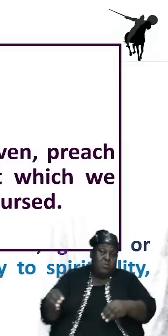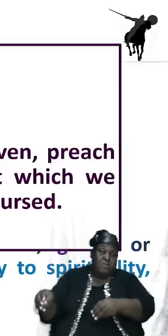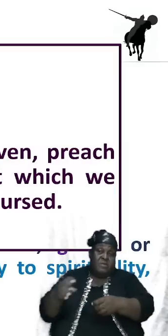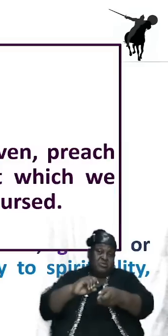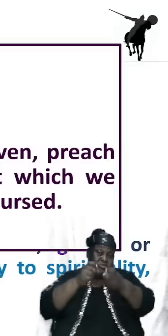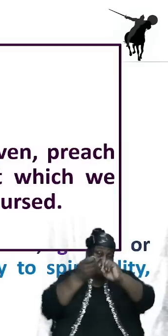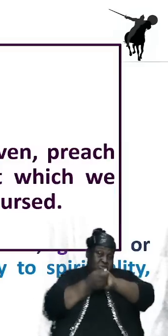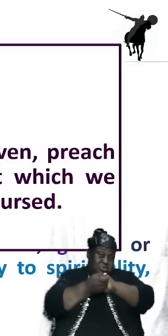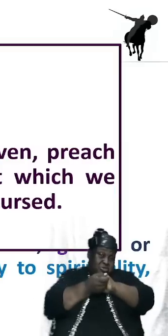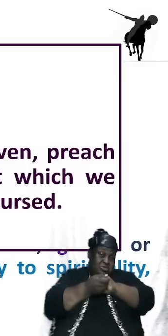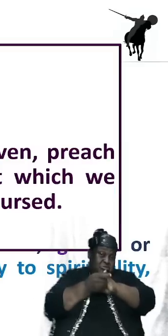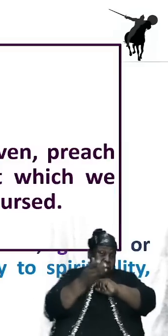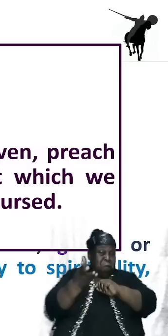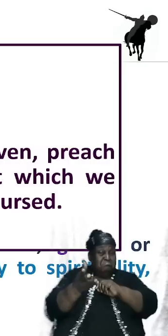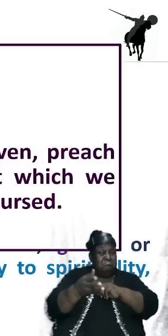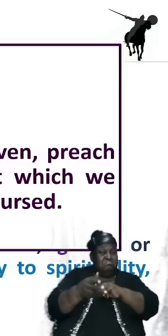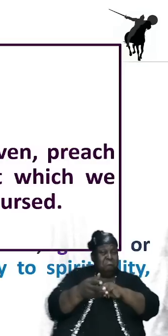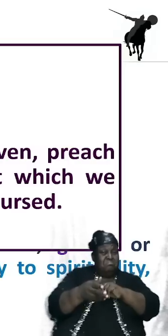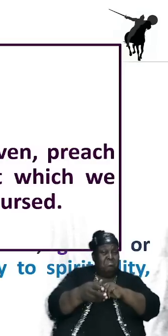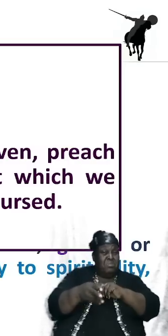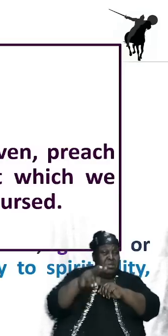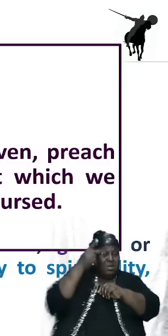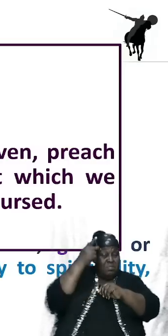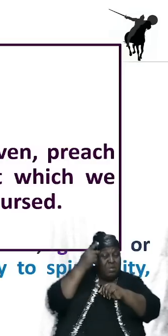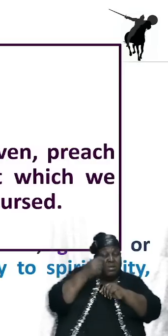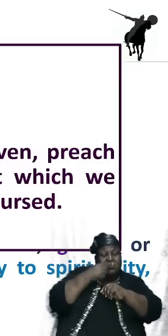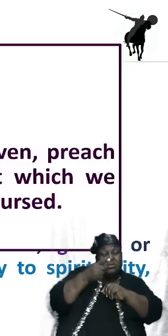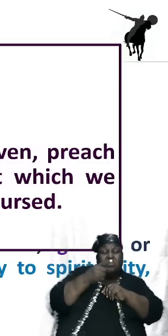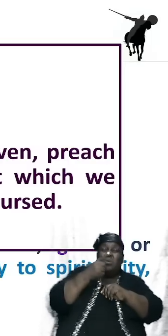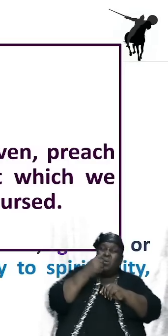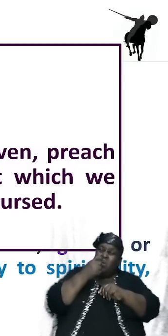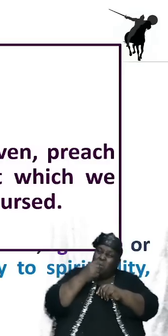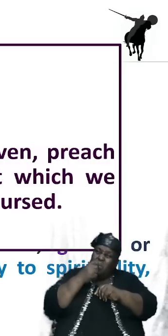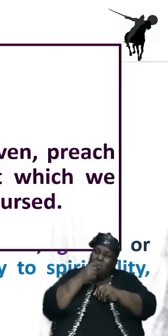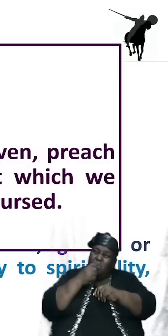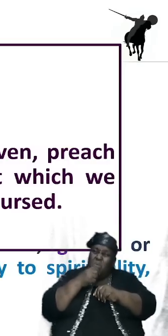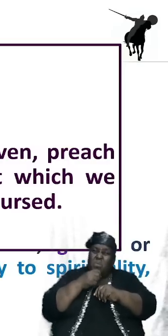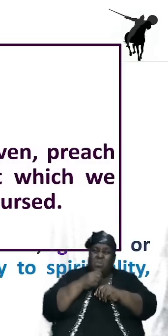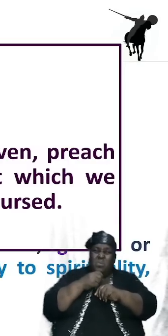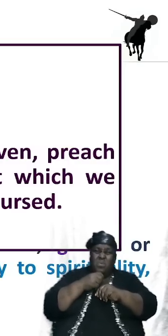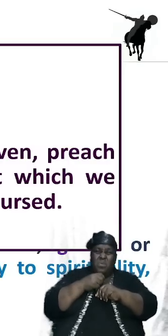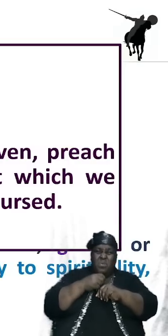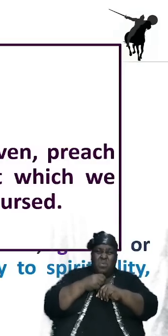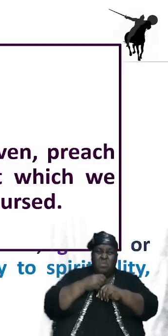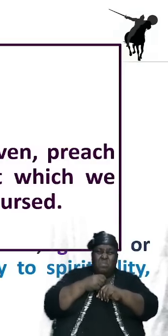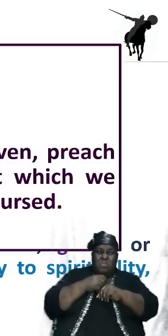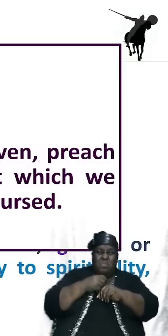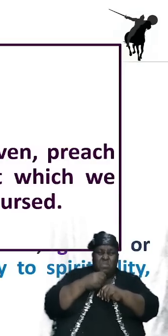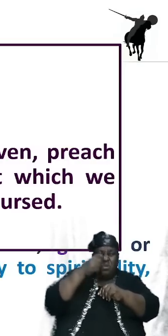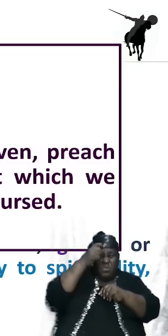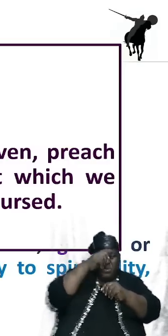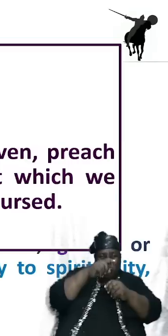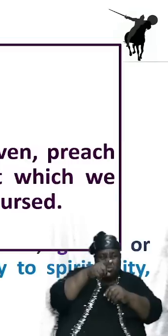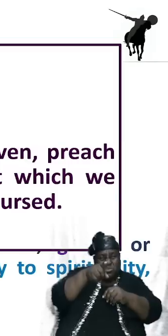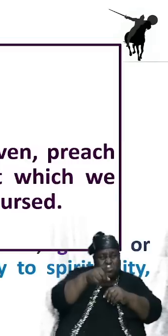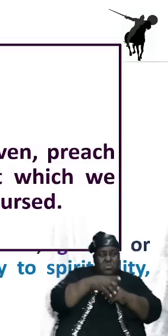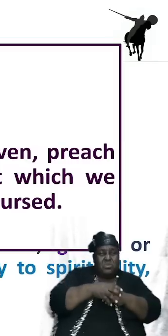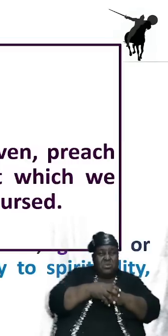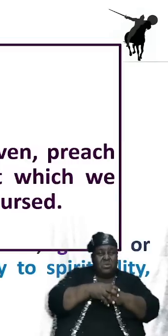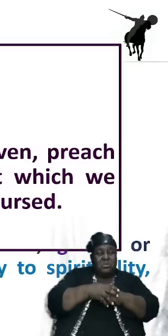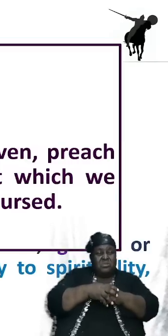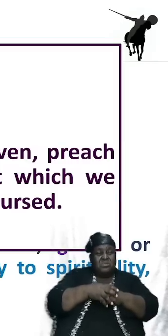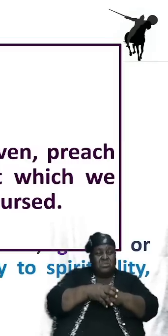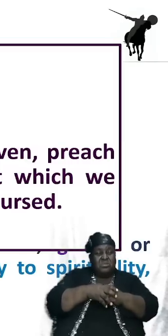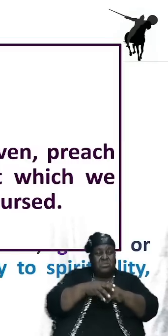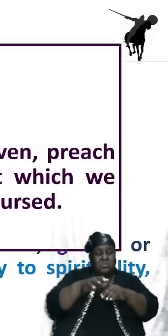look here, who had bewitched you that you had to be doing this? They started to go back to the law. They started